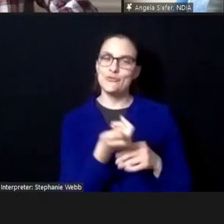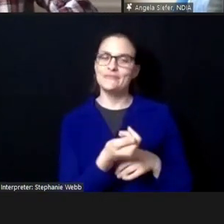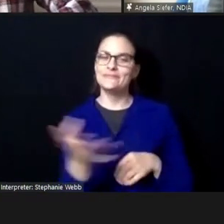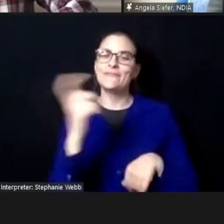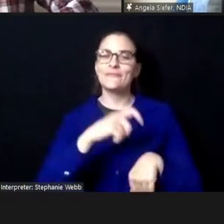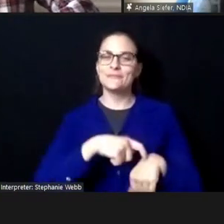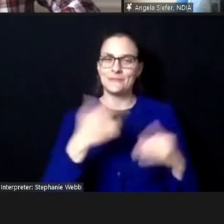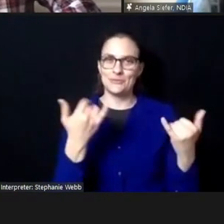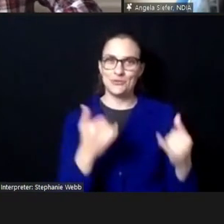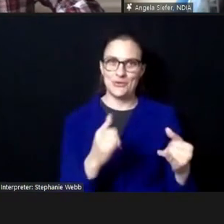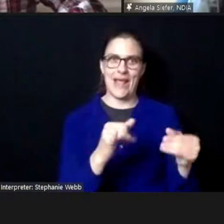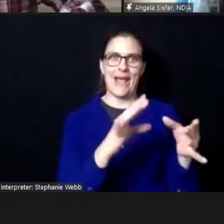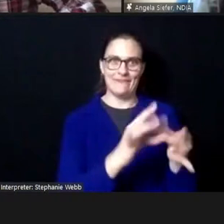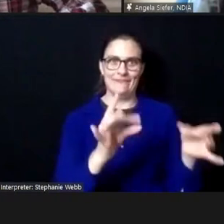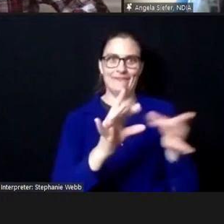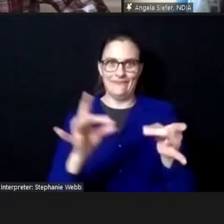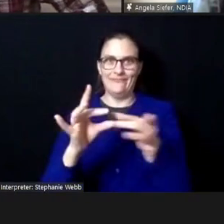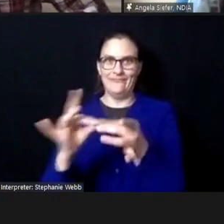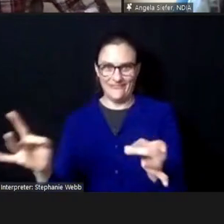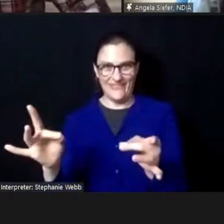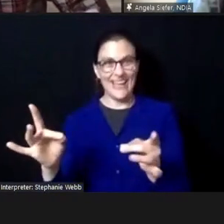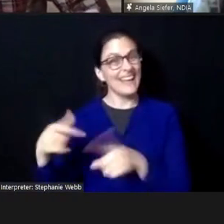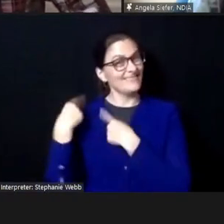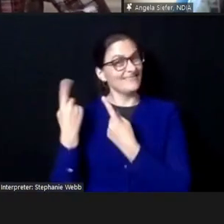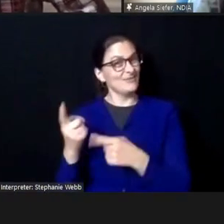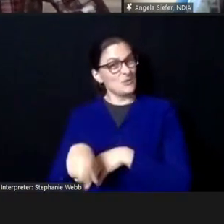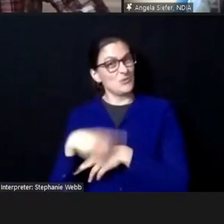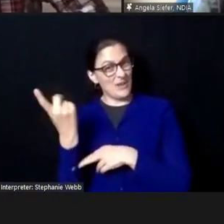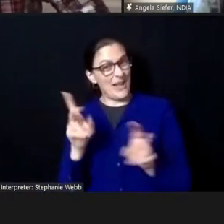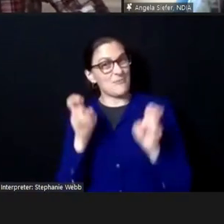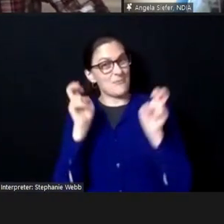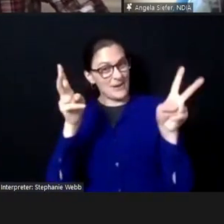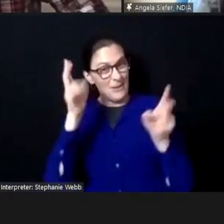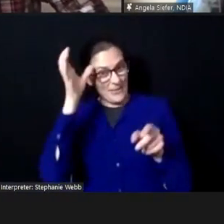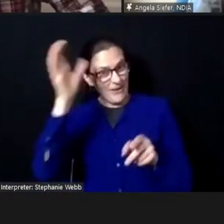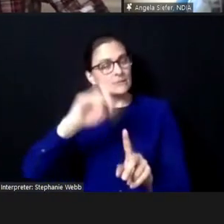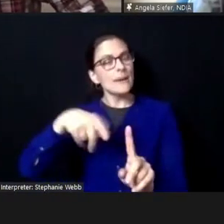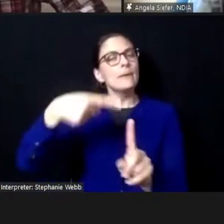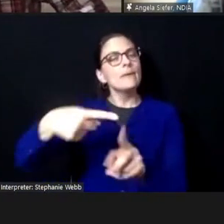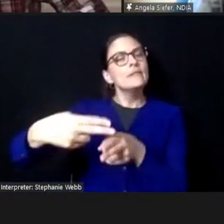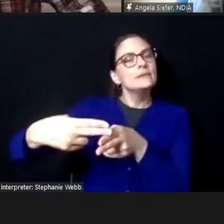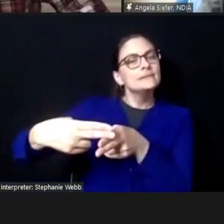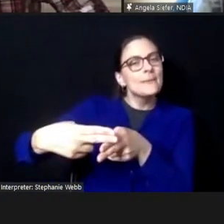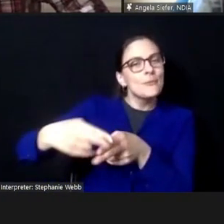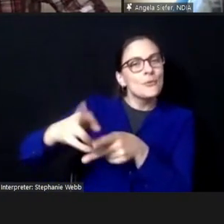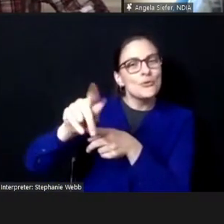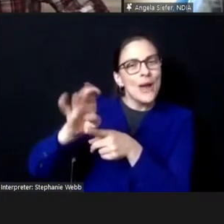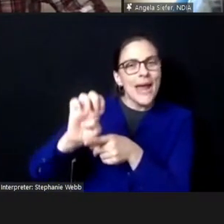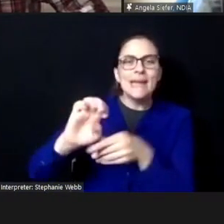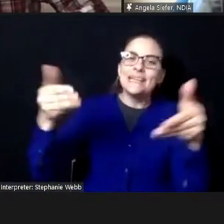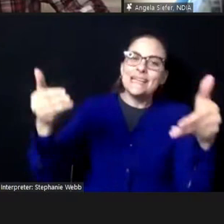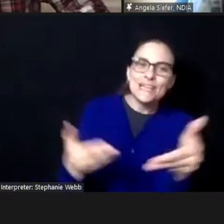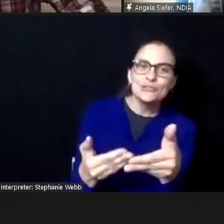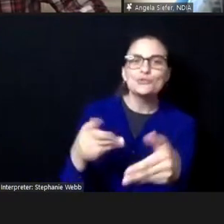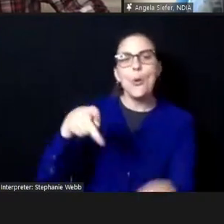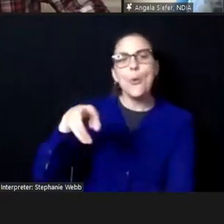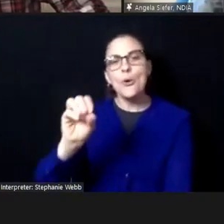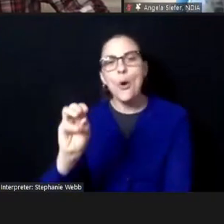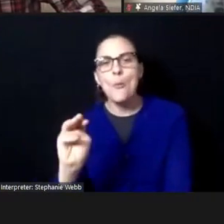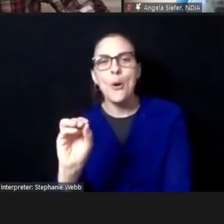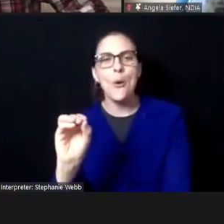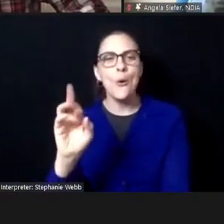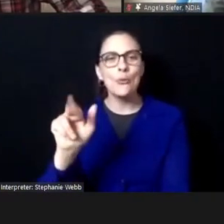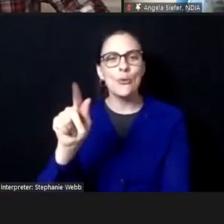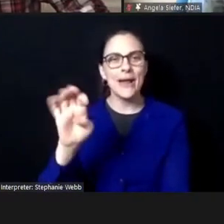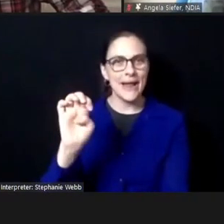that's this concept of introductory or promotional rates, and how does the label account for those? Jonathan, I know Consumer